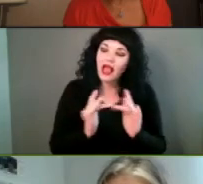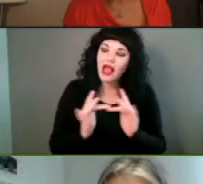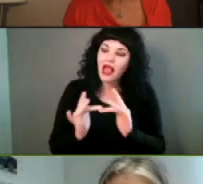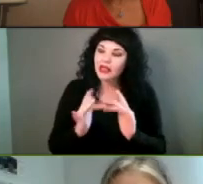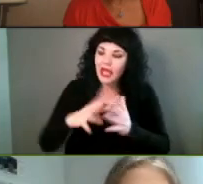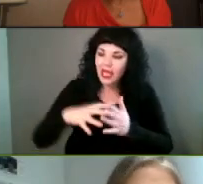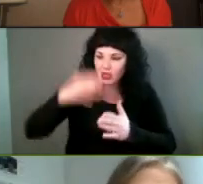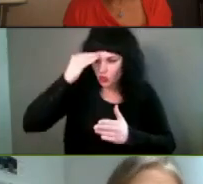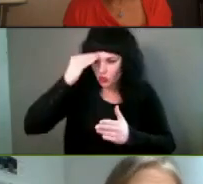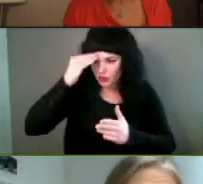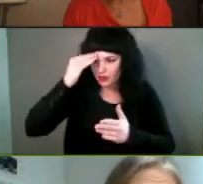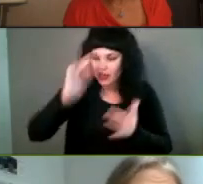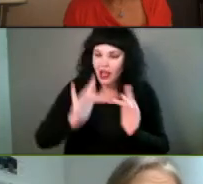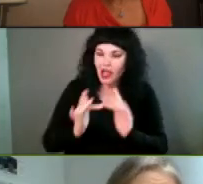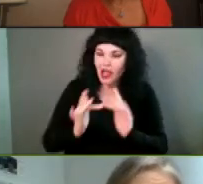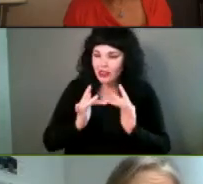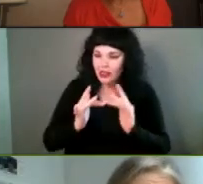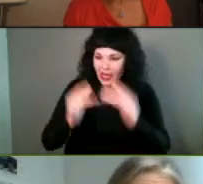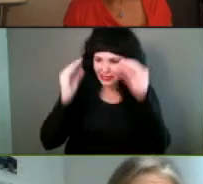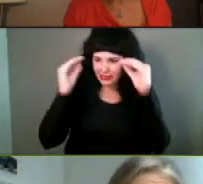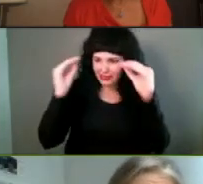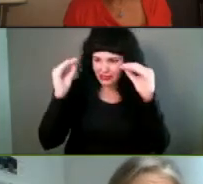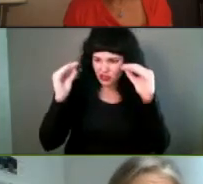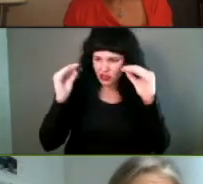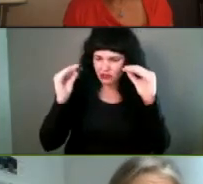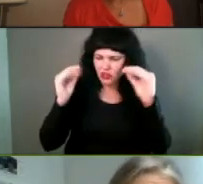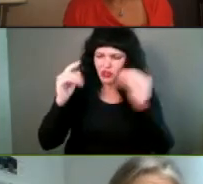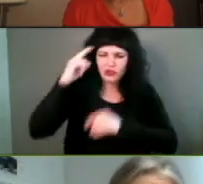behind when they return to the classroom?